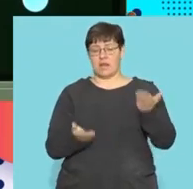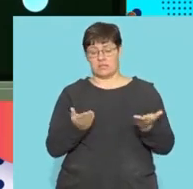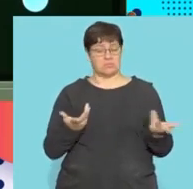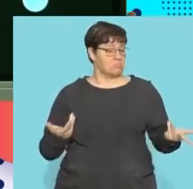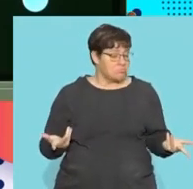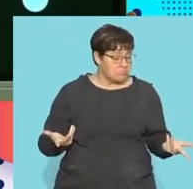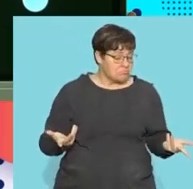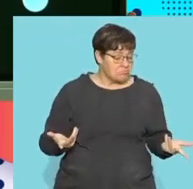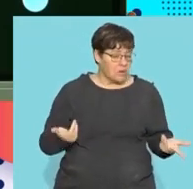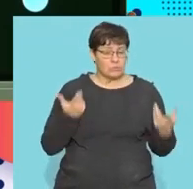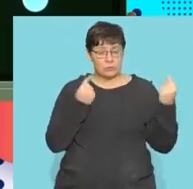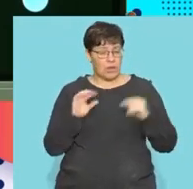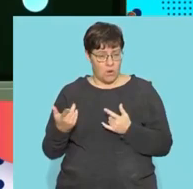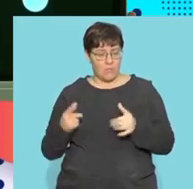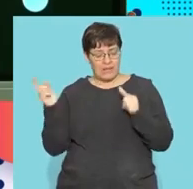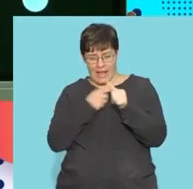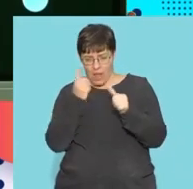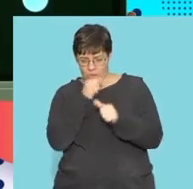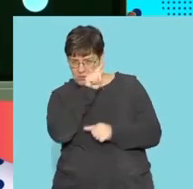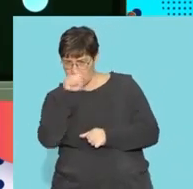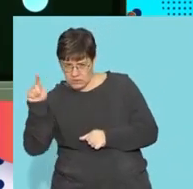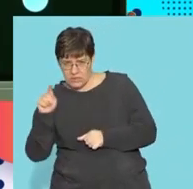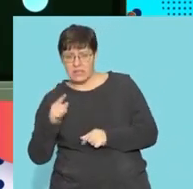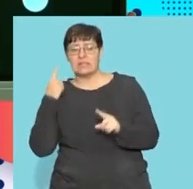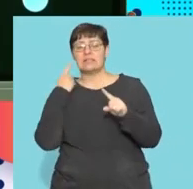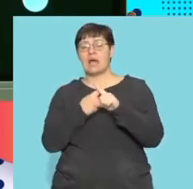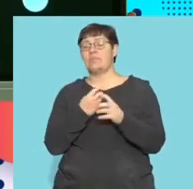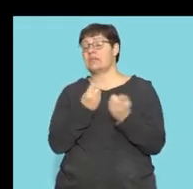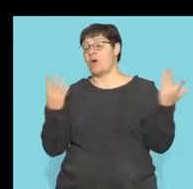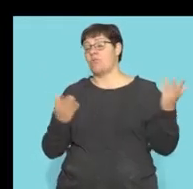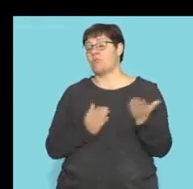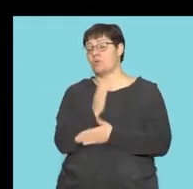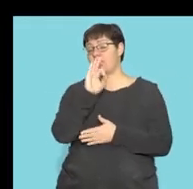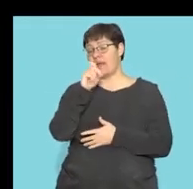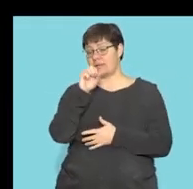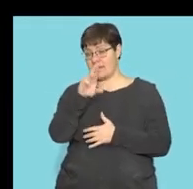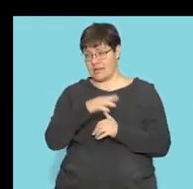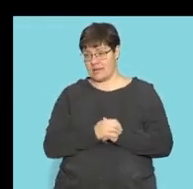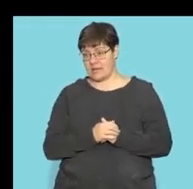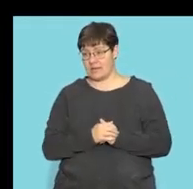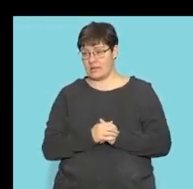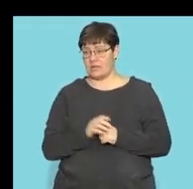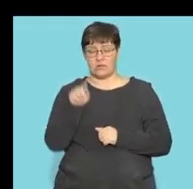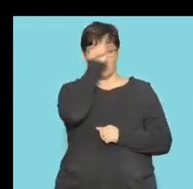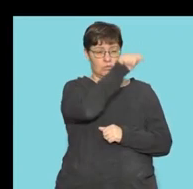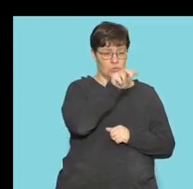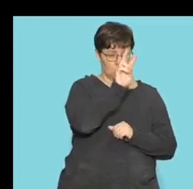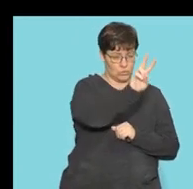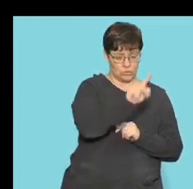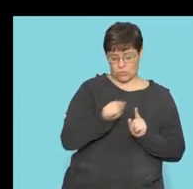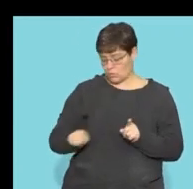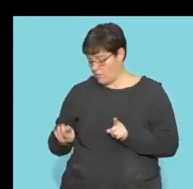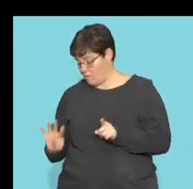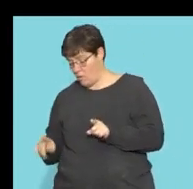that? Well, we've got to count them, and we're then going to multiply through by a factor. So take a look. This one is 2 electrons, that's